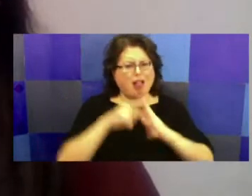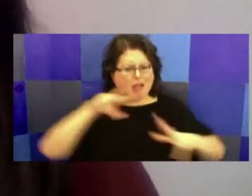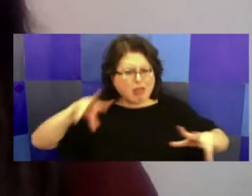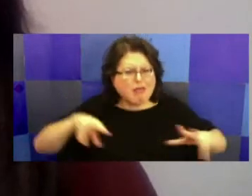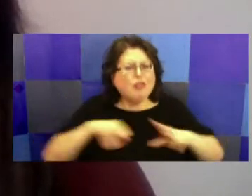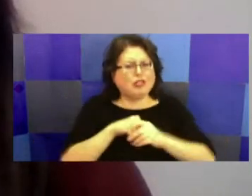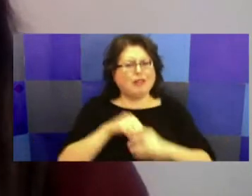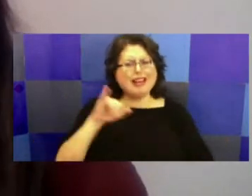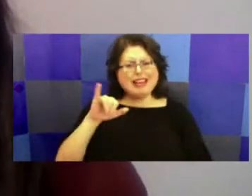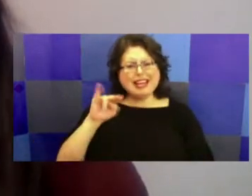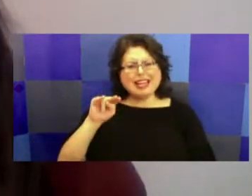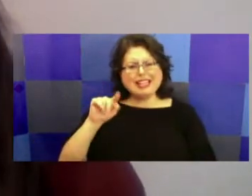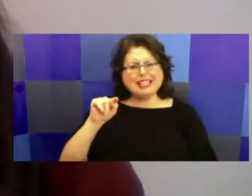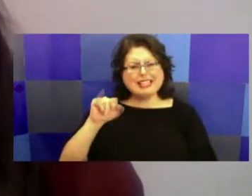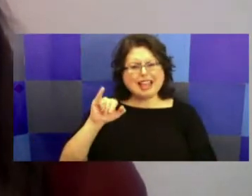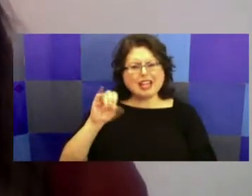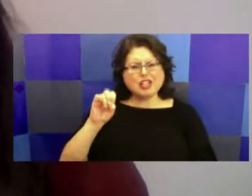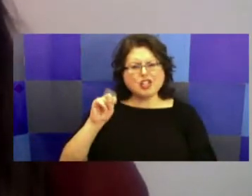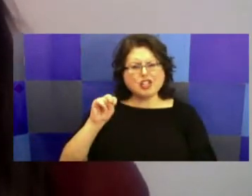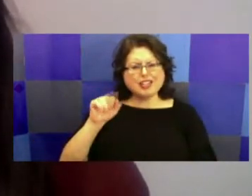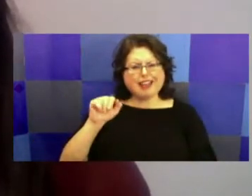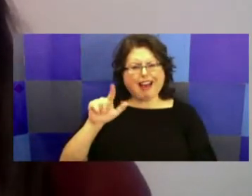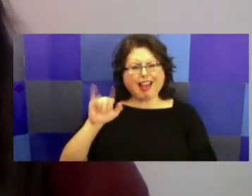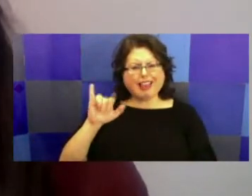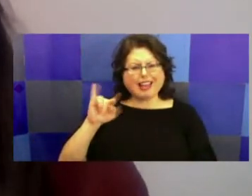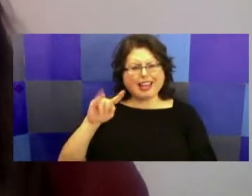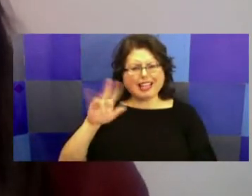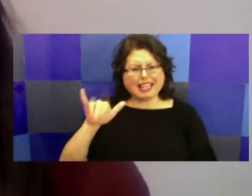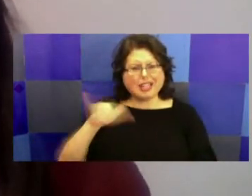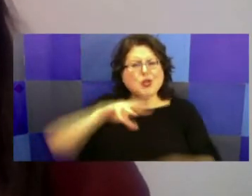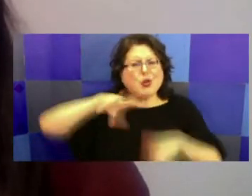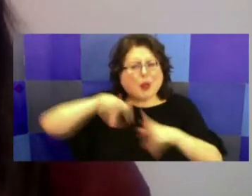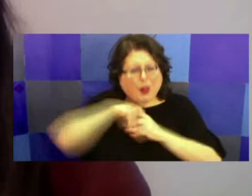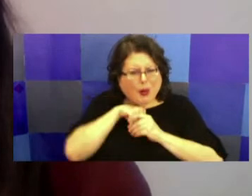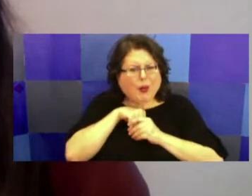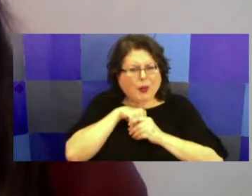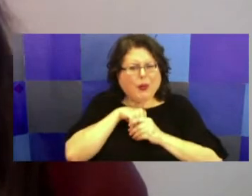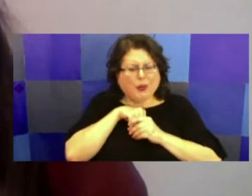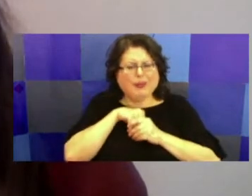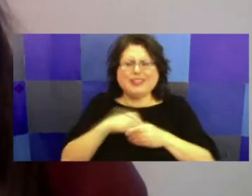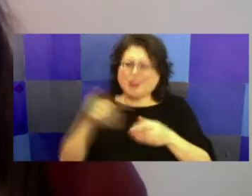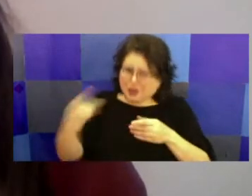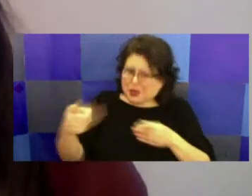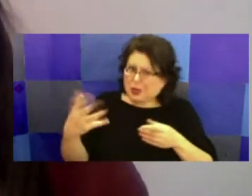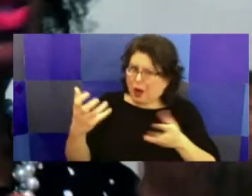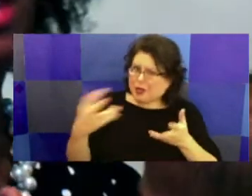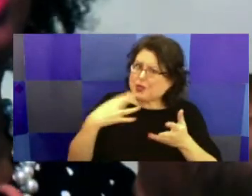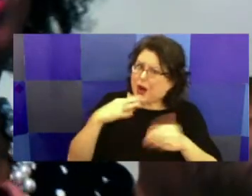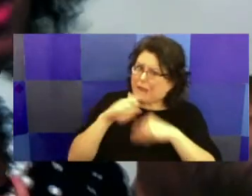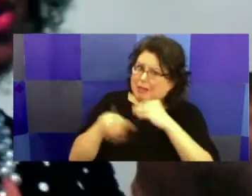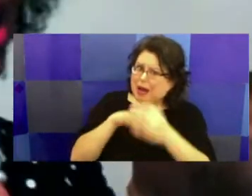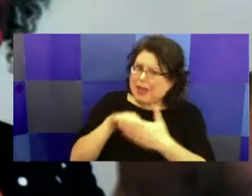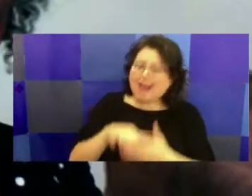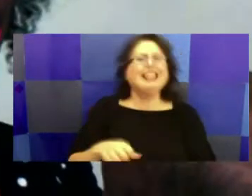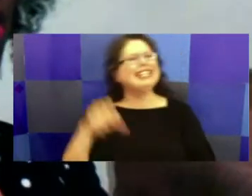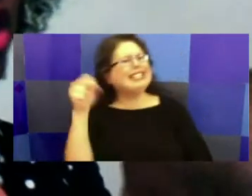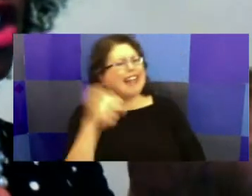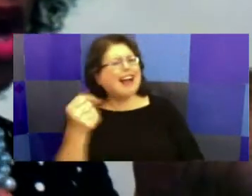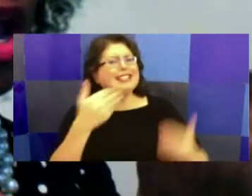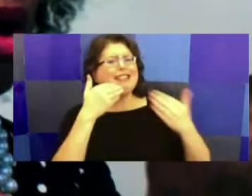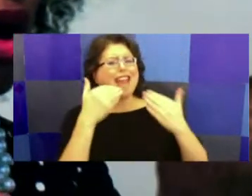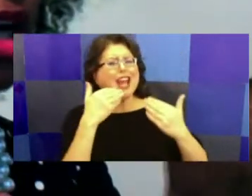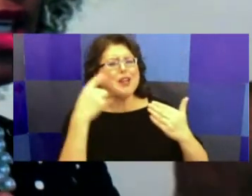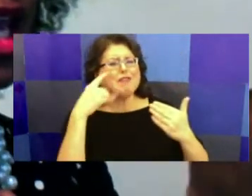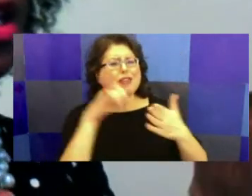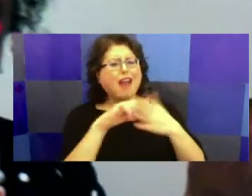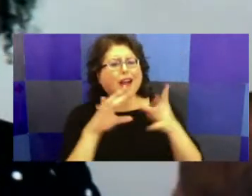Amanda, if you maybe inclusion within WLMP. Absolutely. So thank you so much for that comment. We